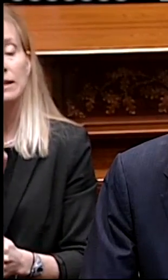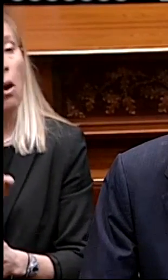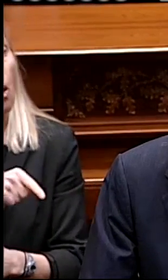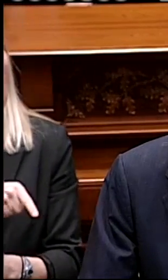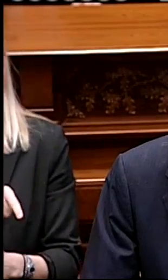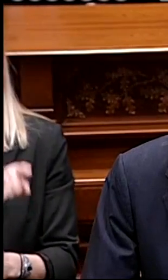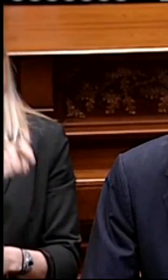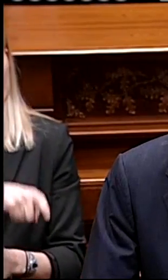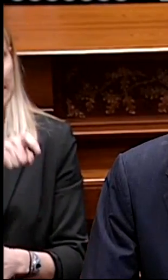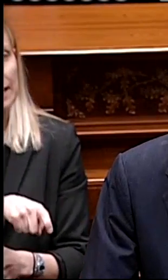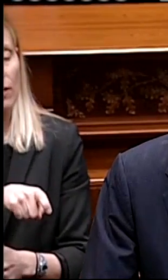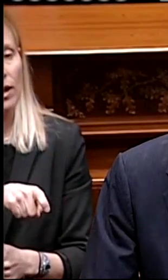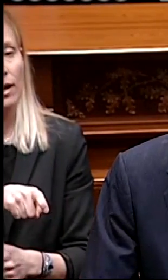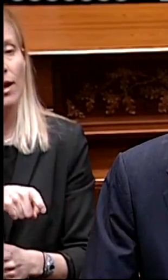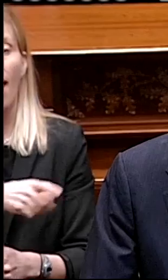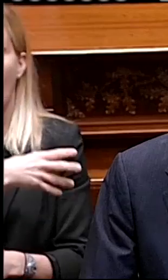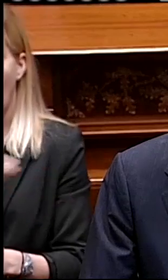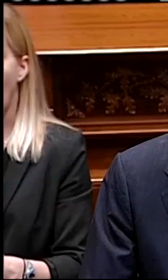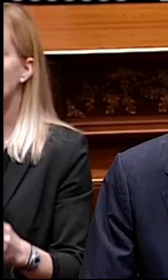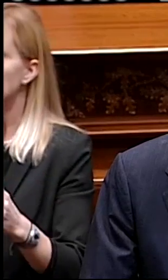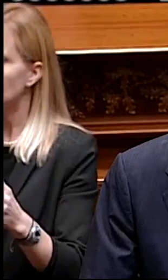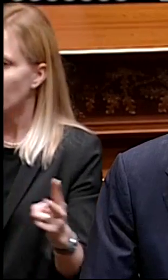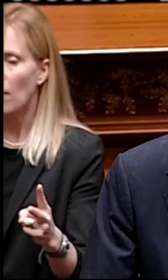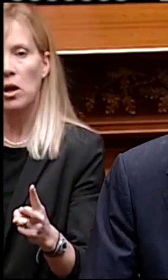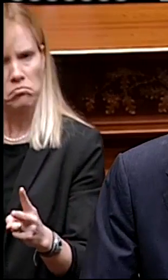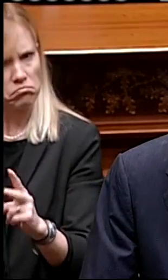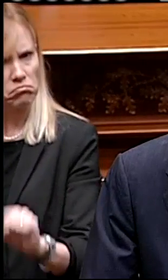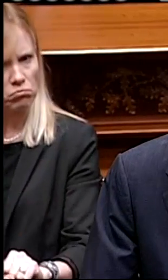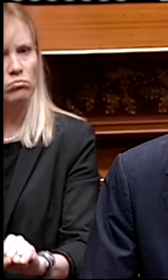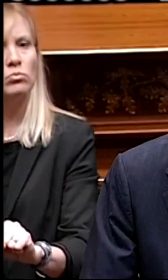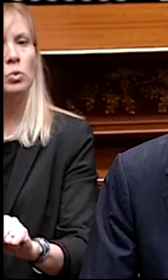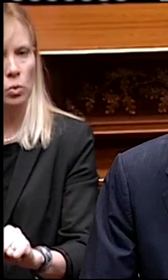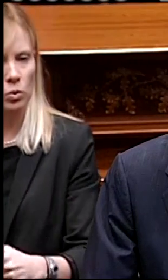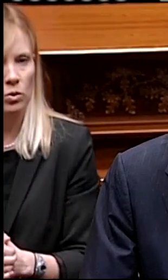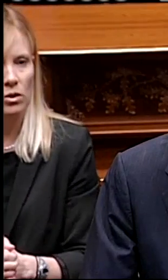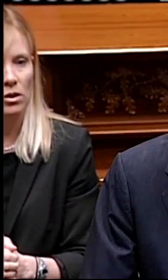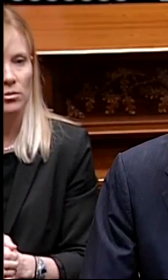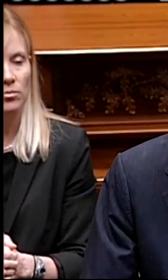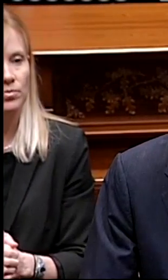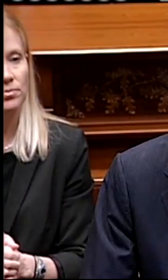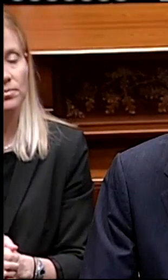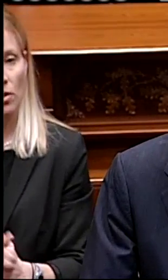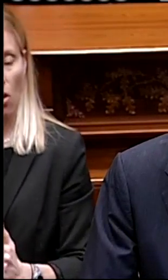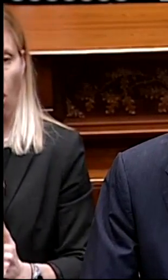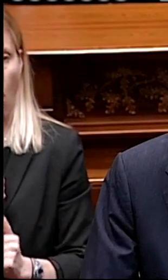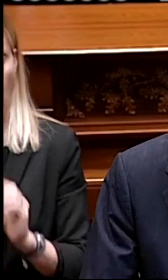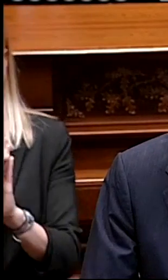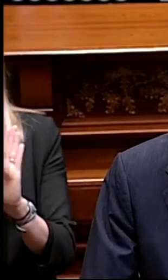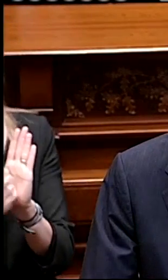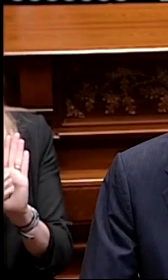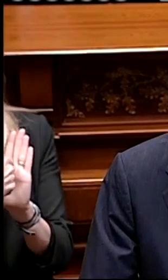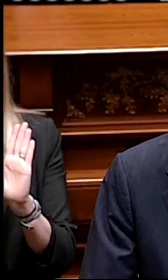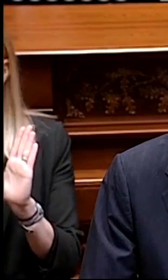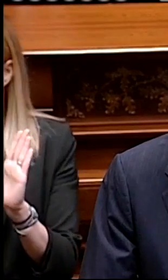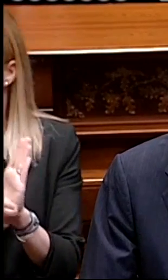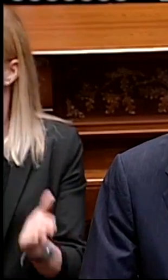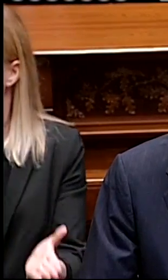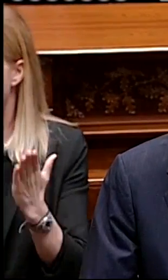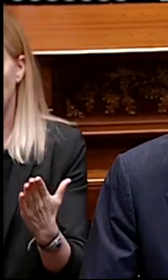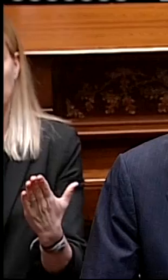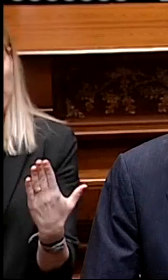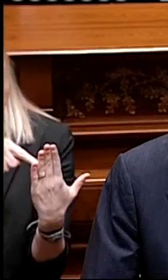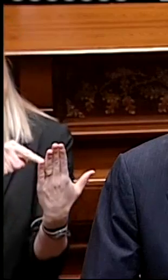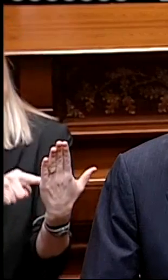very necessary and very doable. In our agenda, each of you will probably